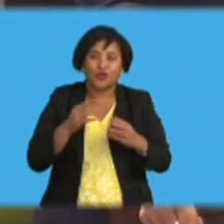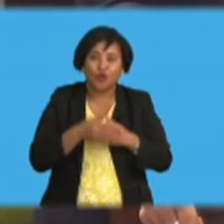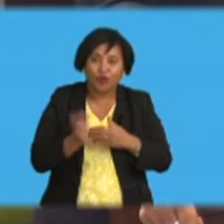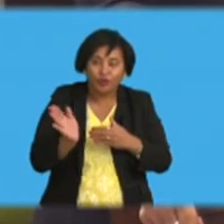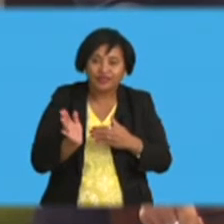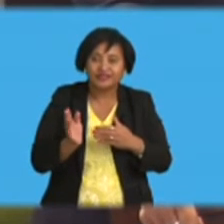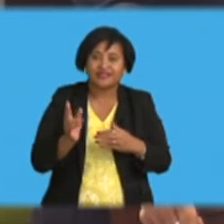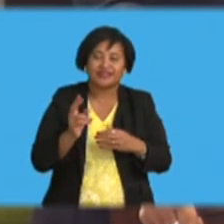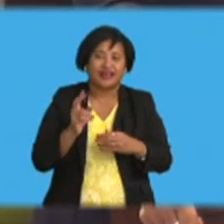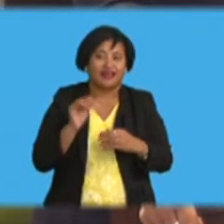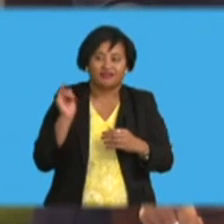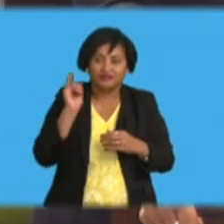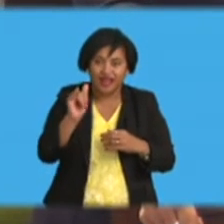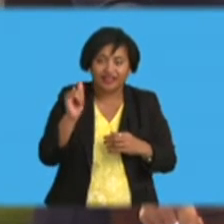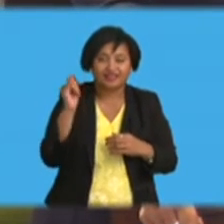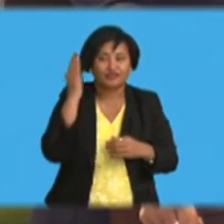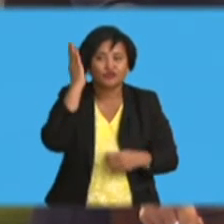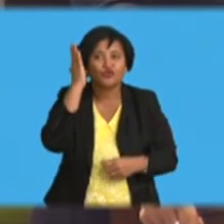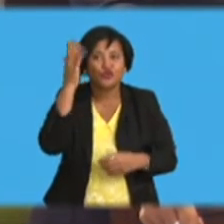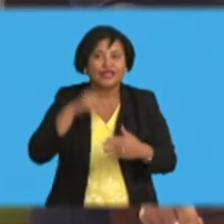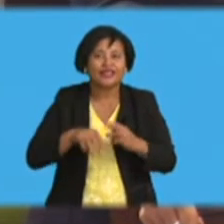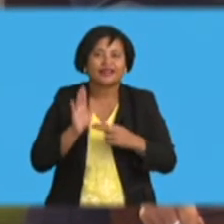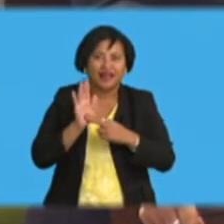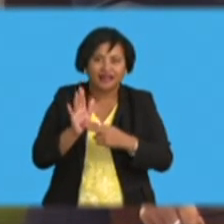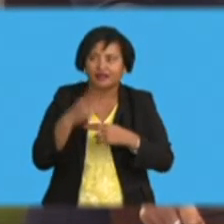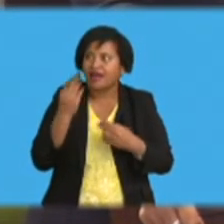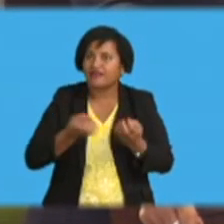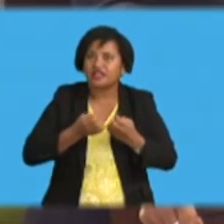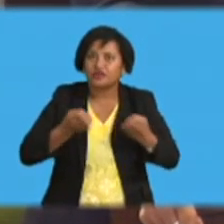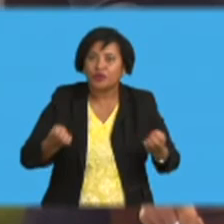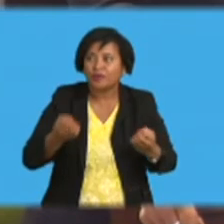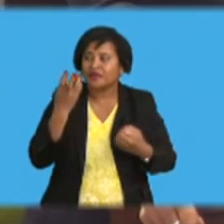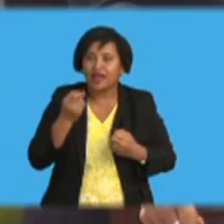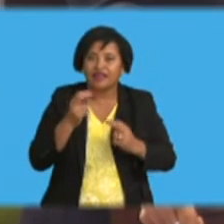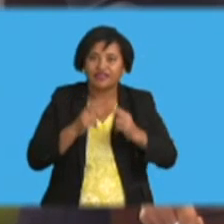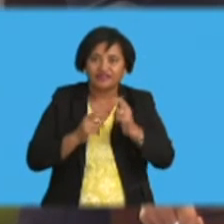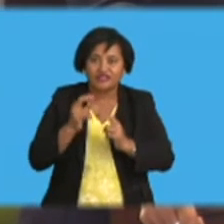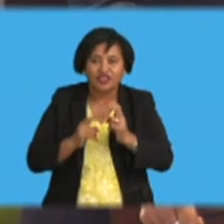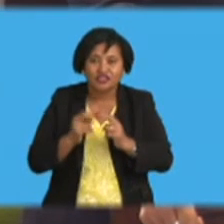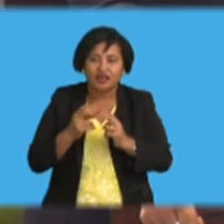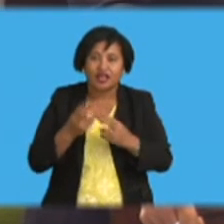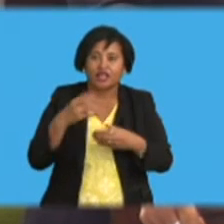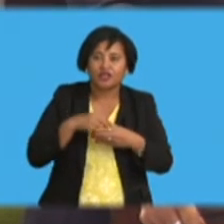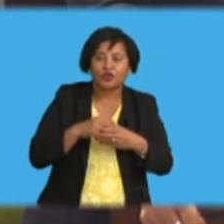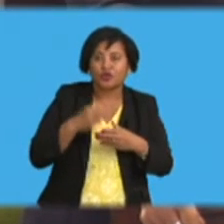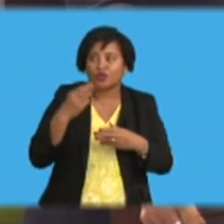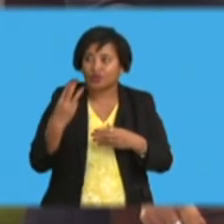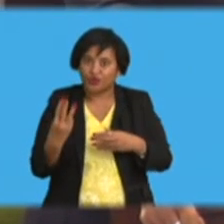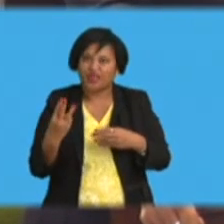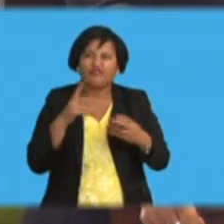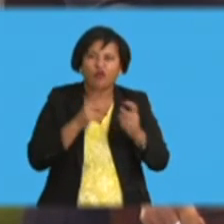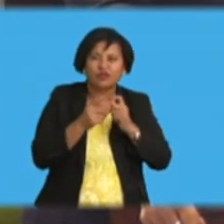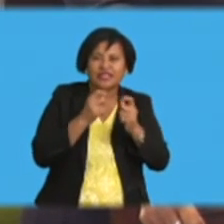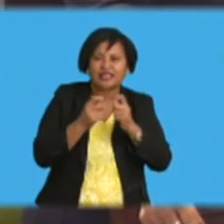Nadi, complete with cutting-edge aviation training equipment and infrastructure. This includes 3 simulator bays, which